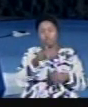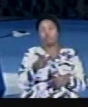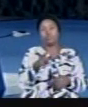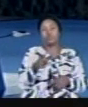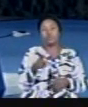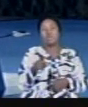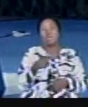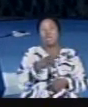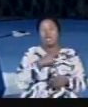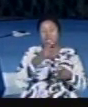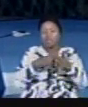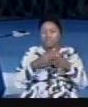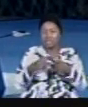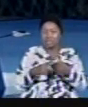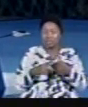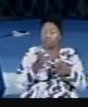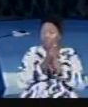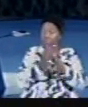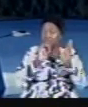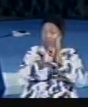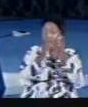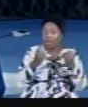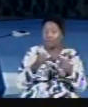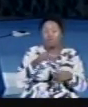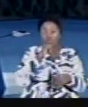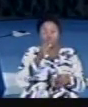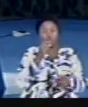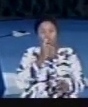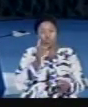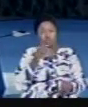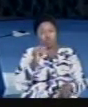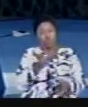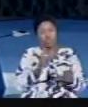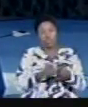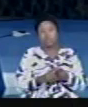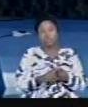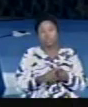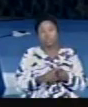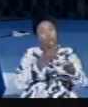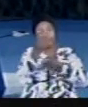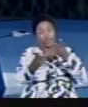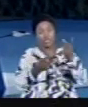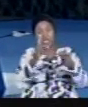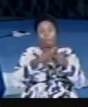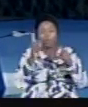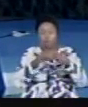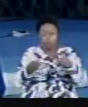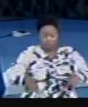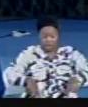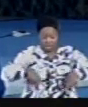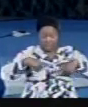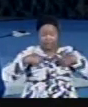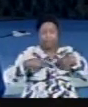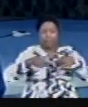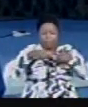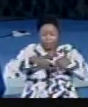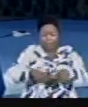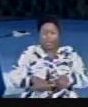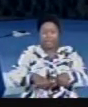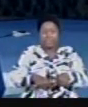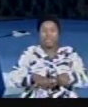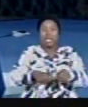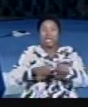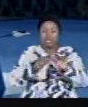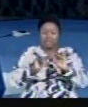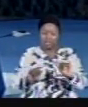And not only to visit, but to dwell, to abide, to stay in the